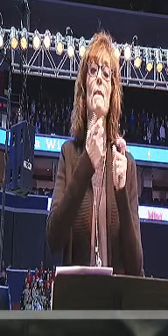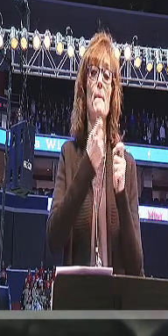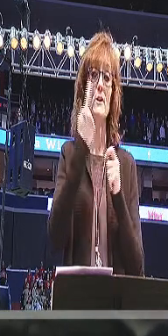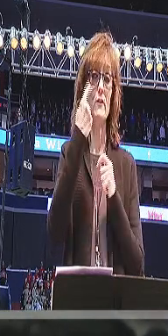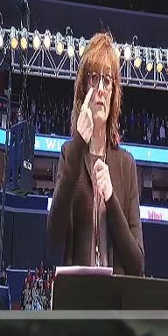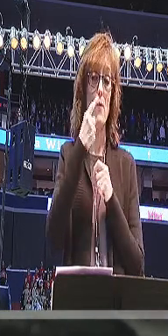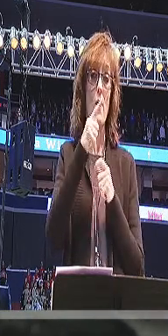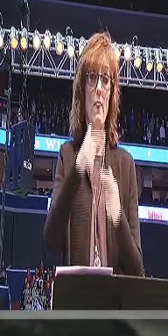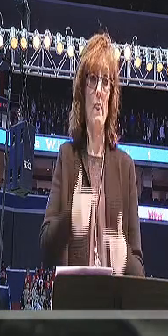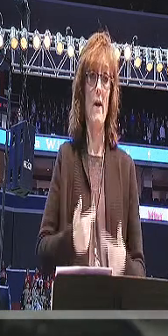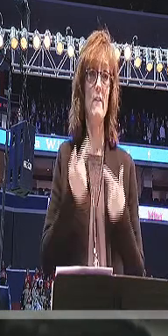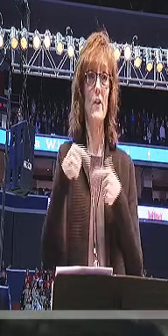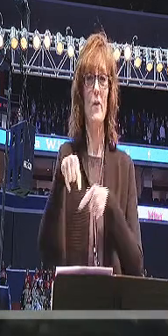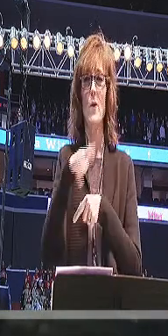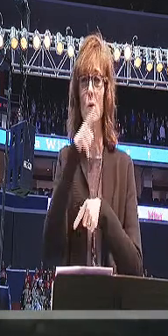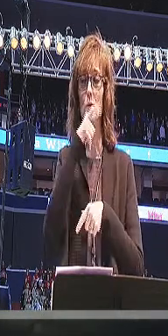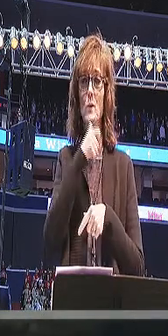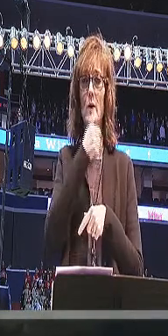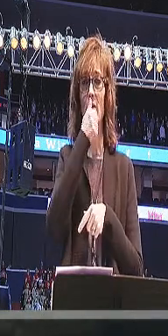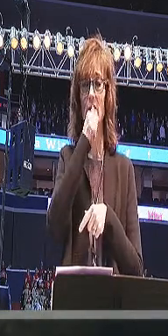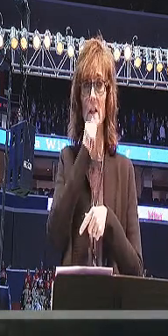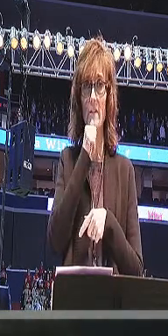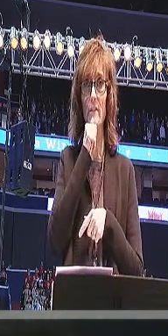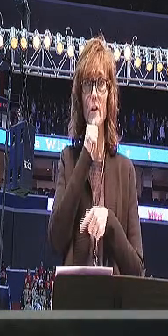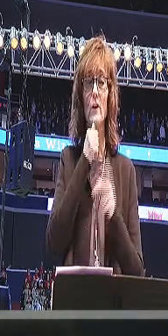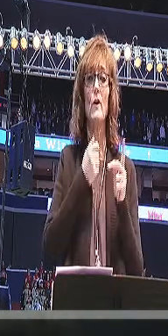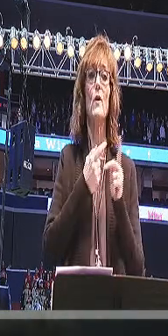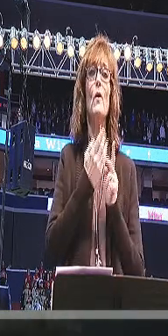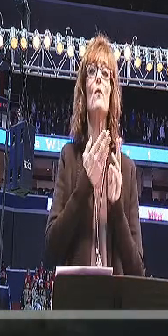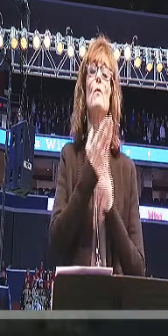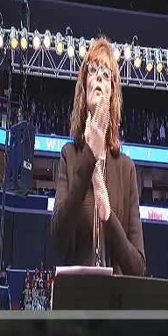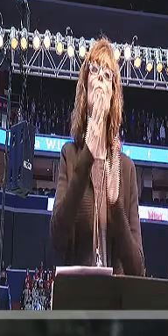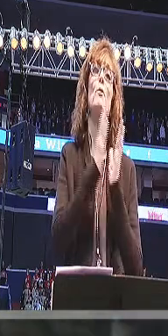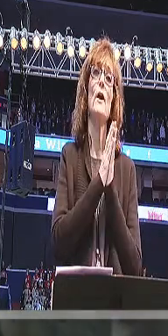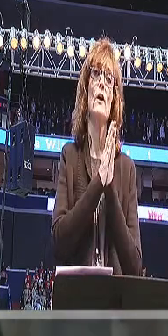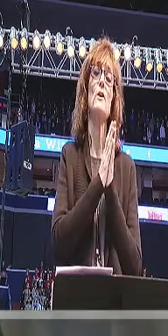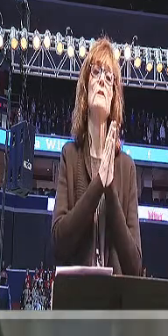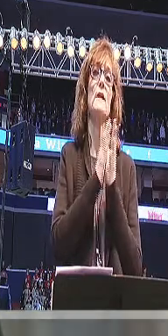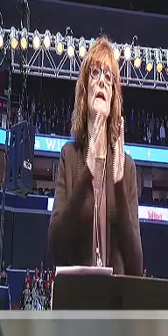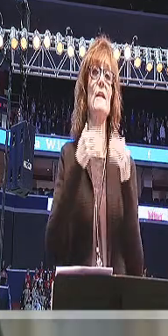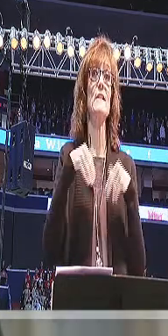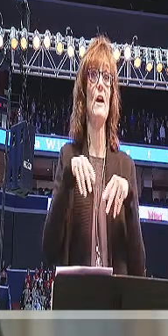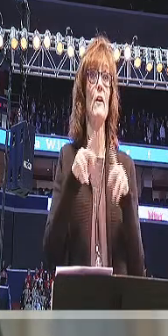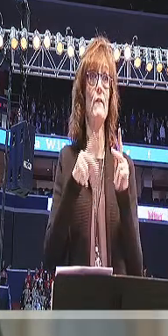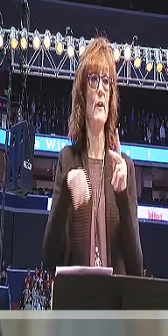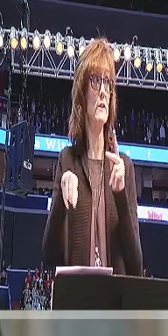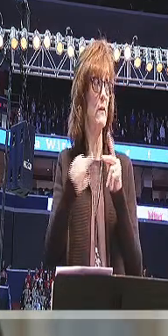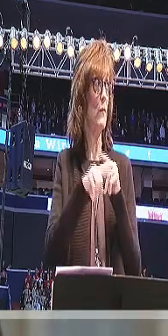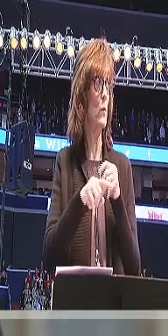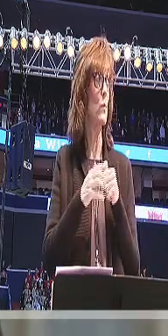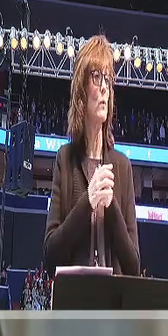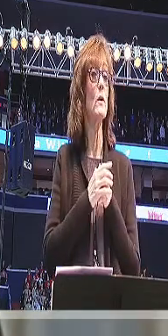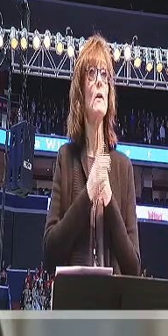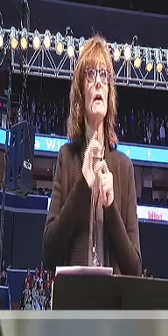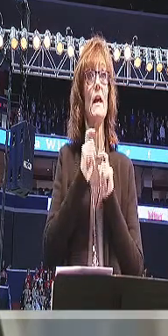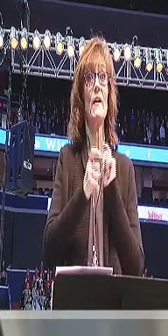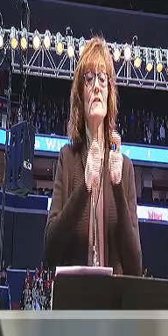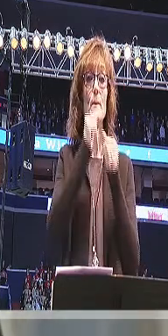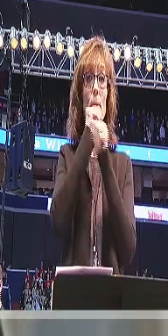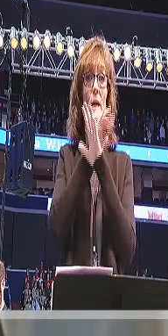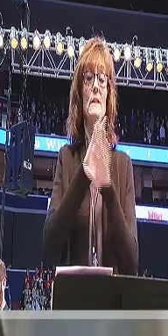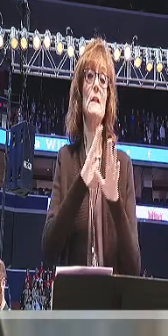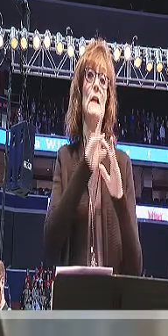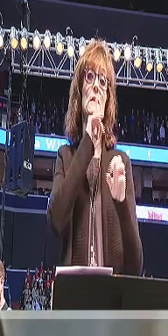them by their prayers and sacrifices his apostolic blessing as a pledge of